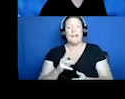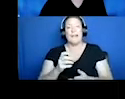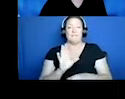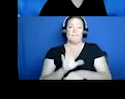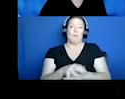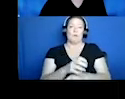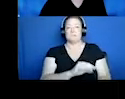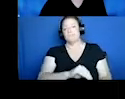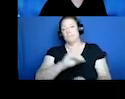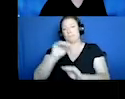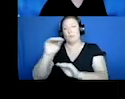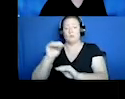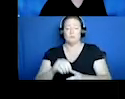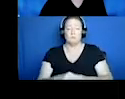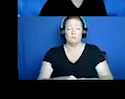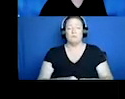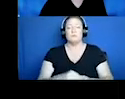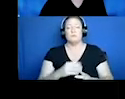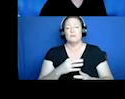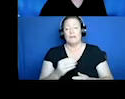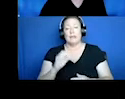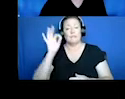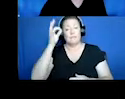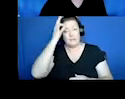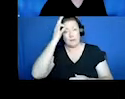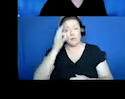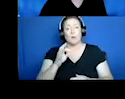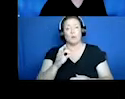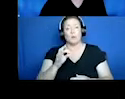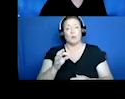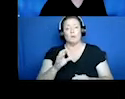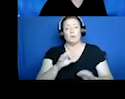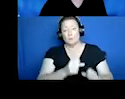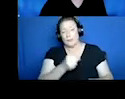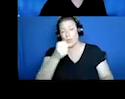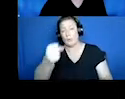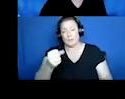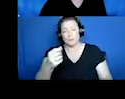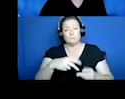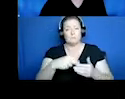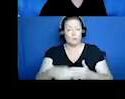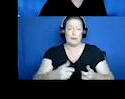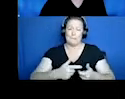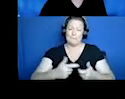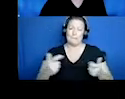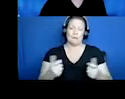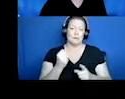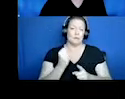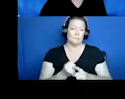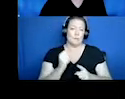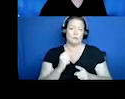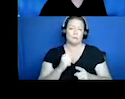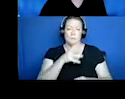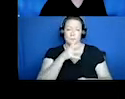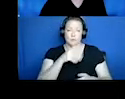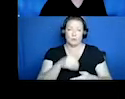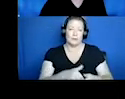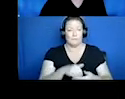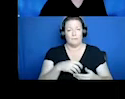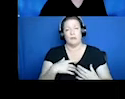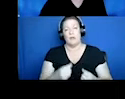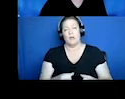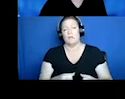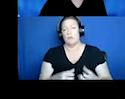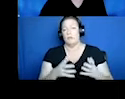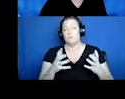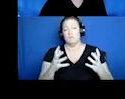relocation and the federal relocation program. So this had a huge impact on maternal and infant health. It was breaking